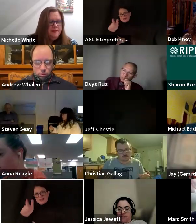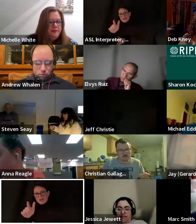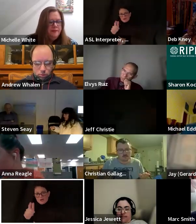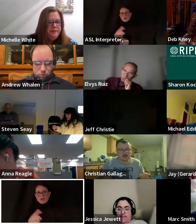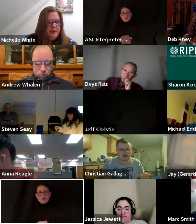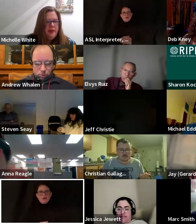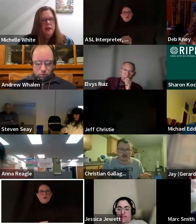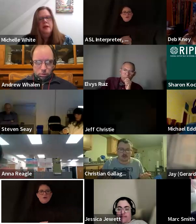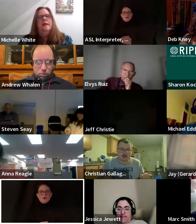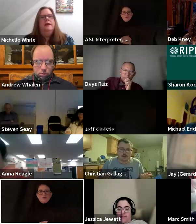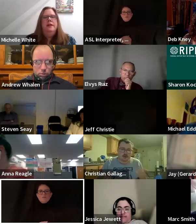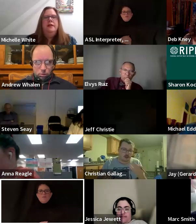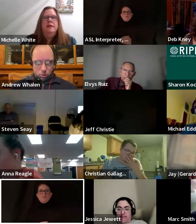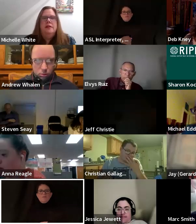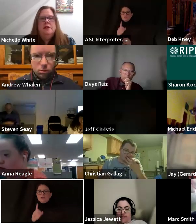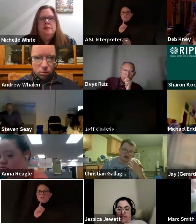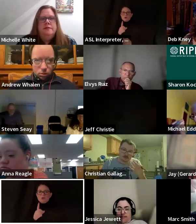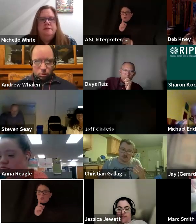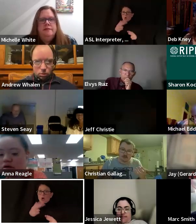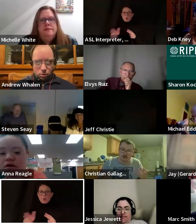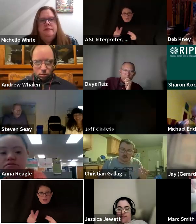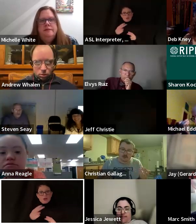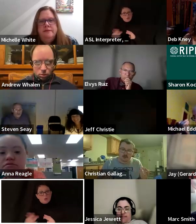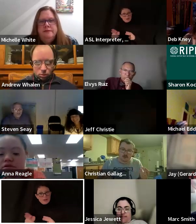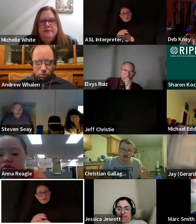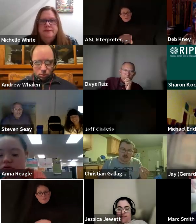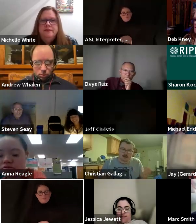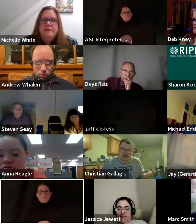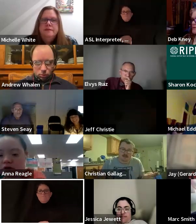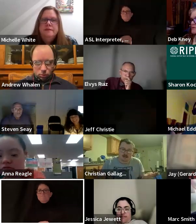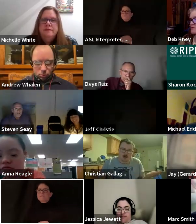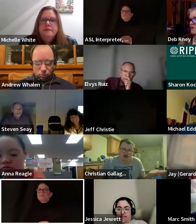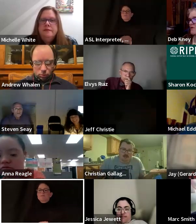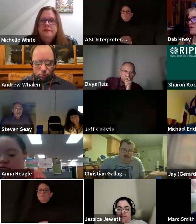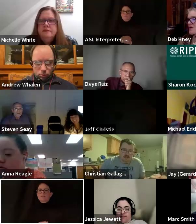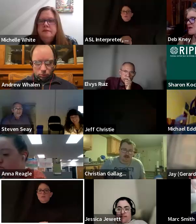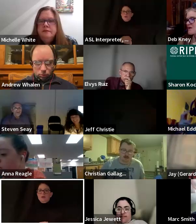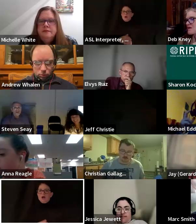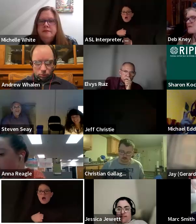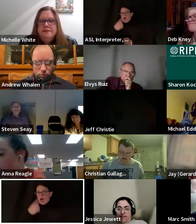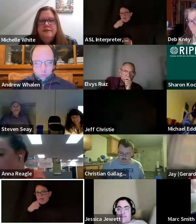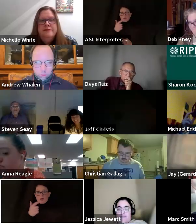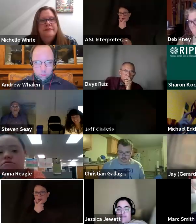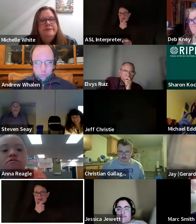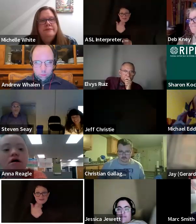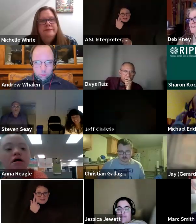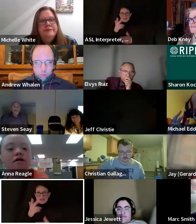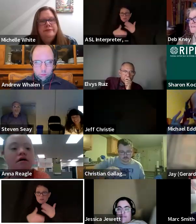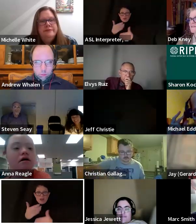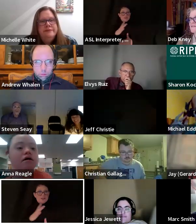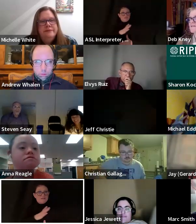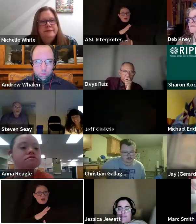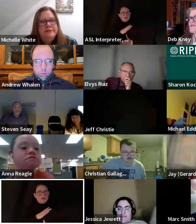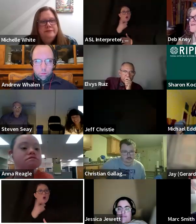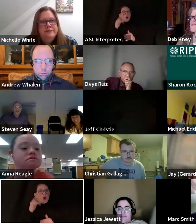people mentioned it. So Sure, real quick. Yeah, because I was about to say, I don't mind seeing it. Okay.